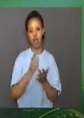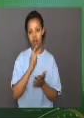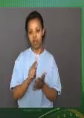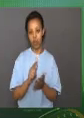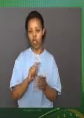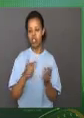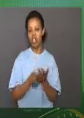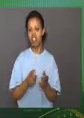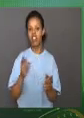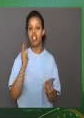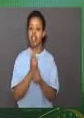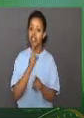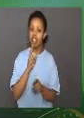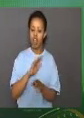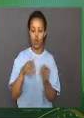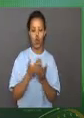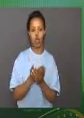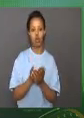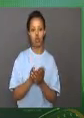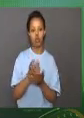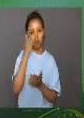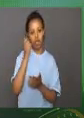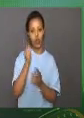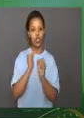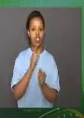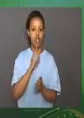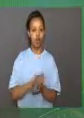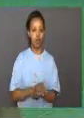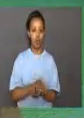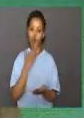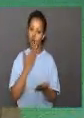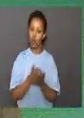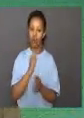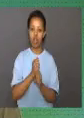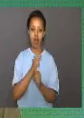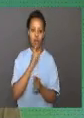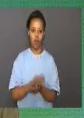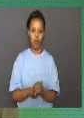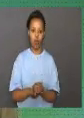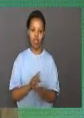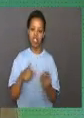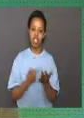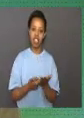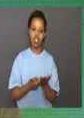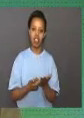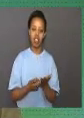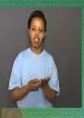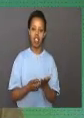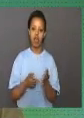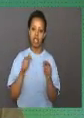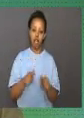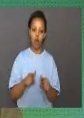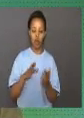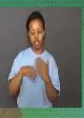was able to recall the steps. Great work! We have reached the end of our